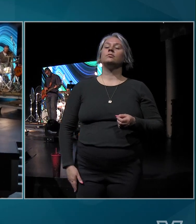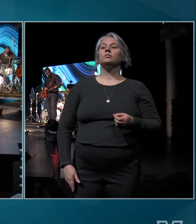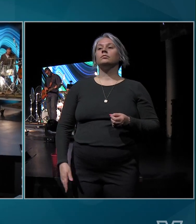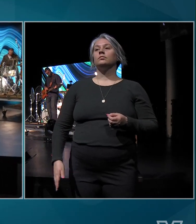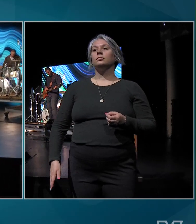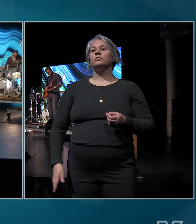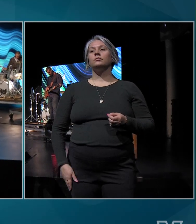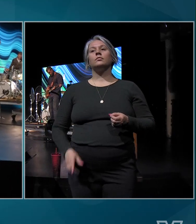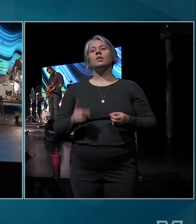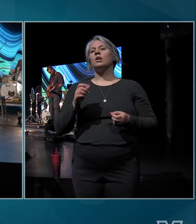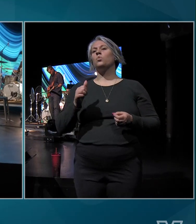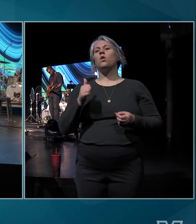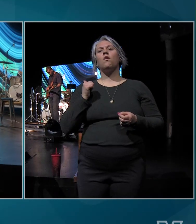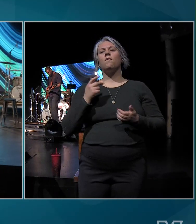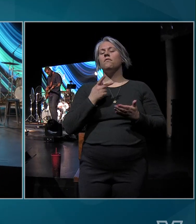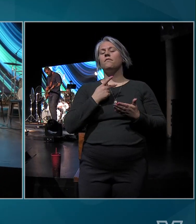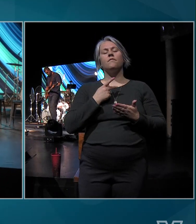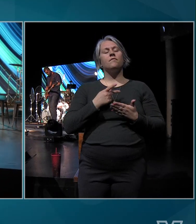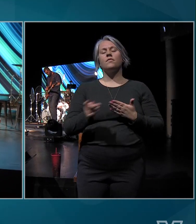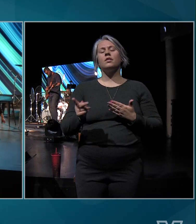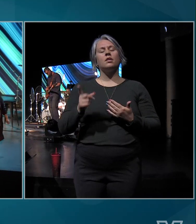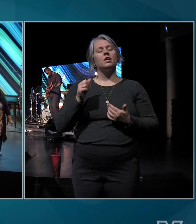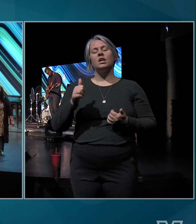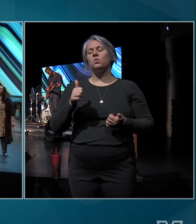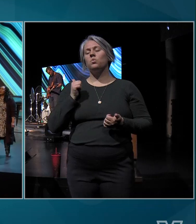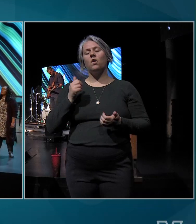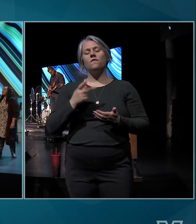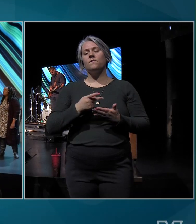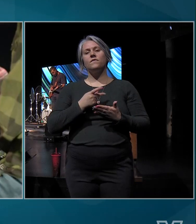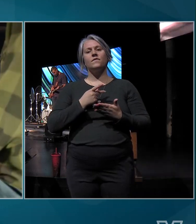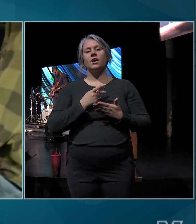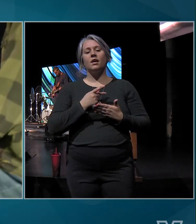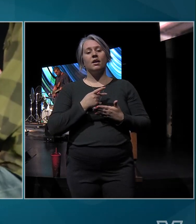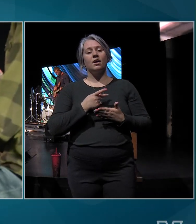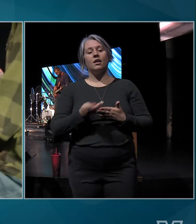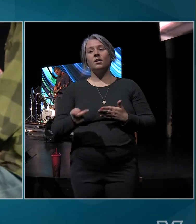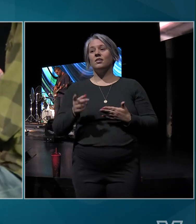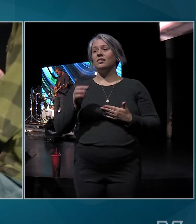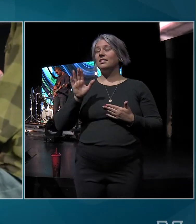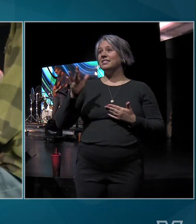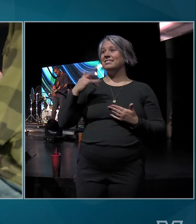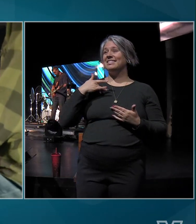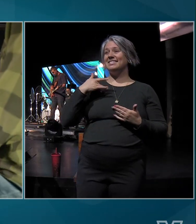He won't fail. He won't fail. It's not in his nature.